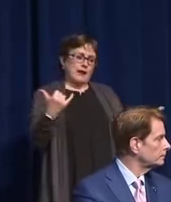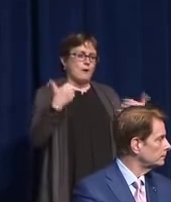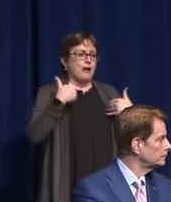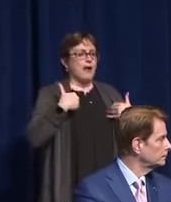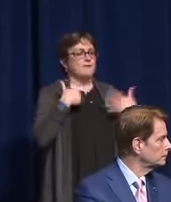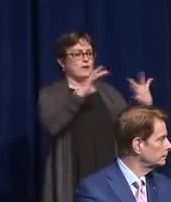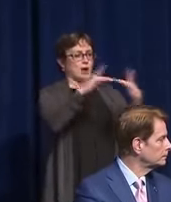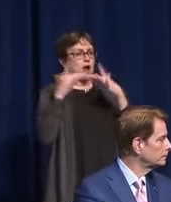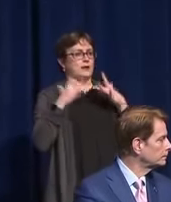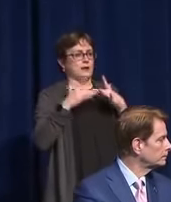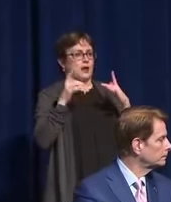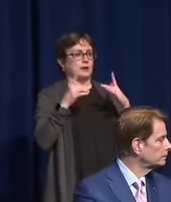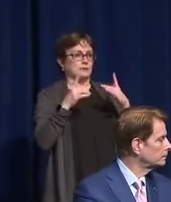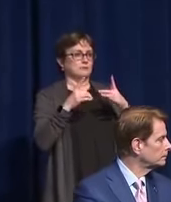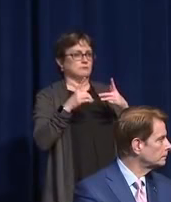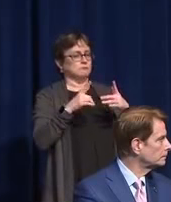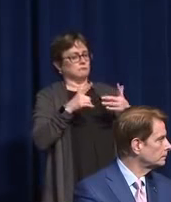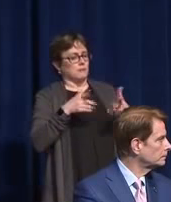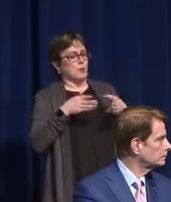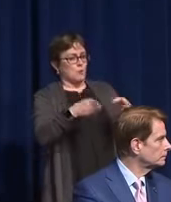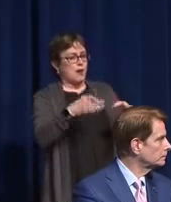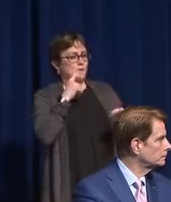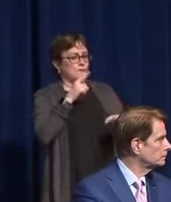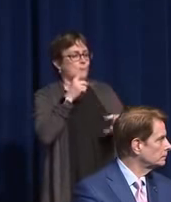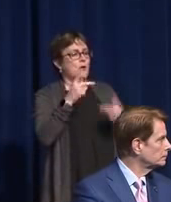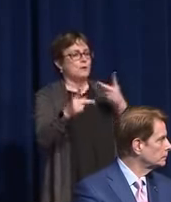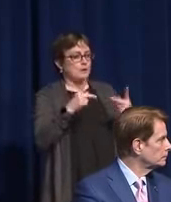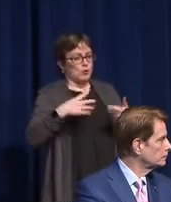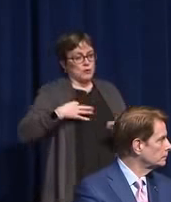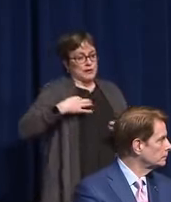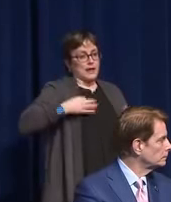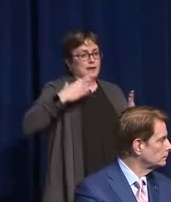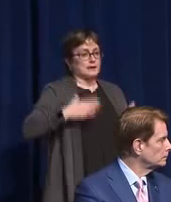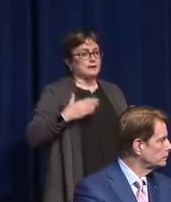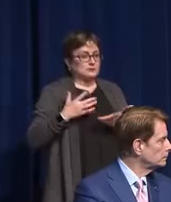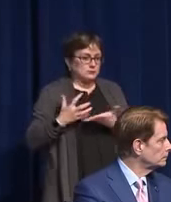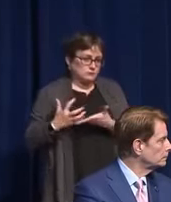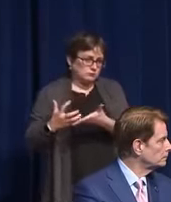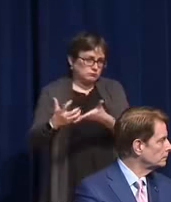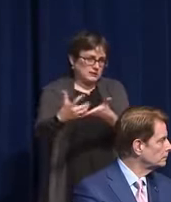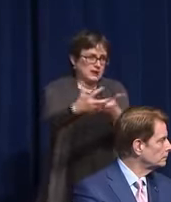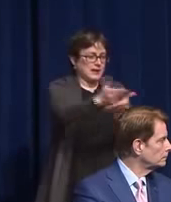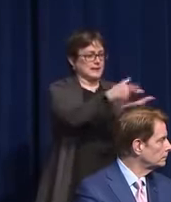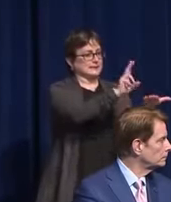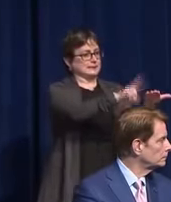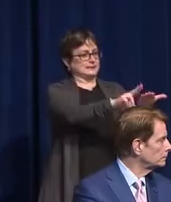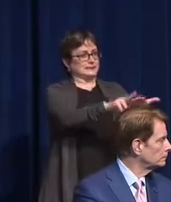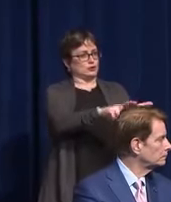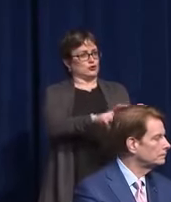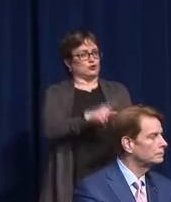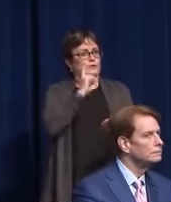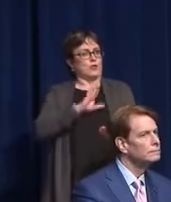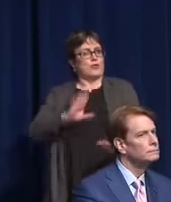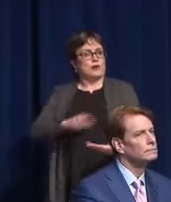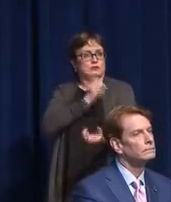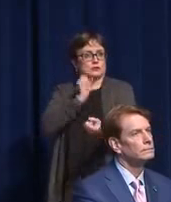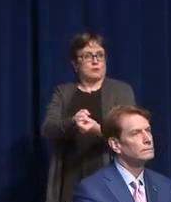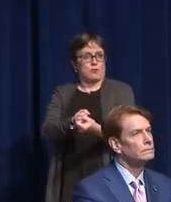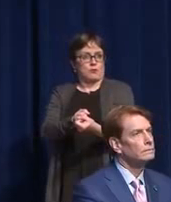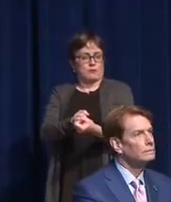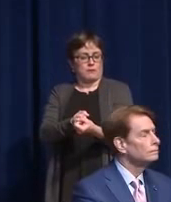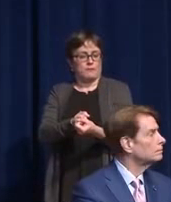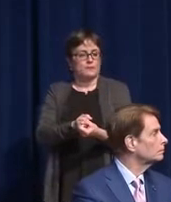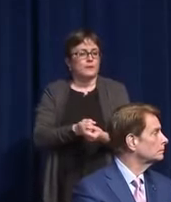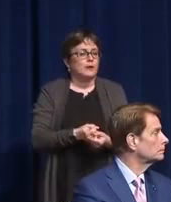to allow candidates to continue accepting petition signatures virtually. Now, this form